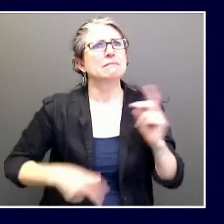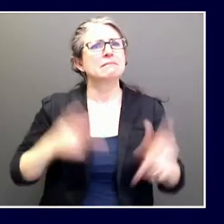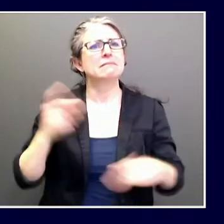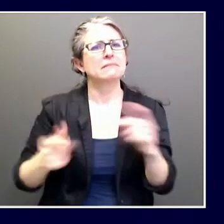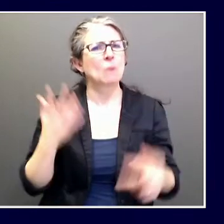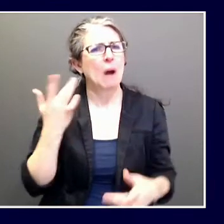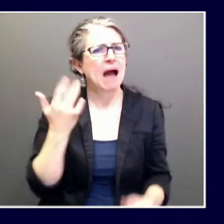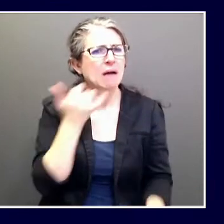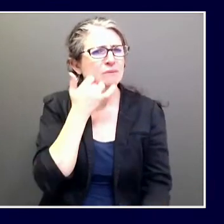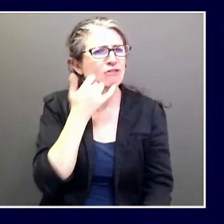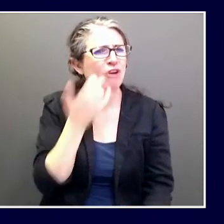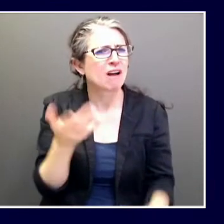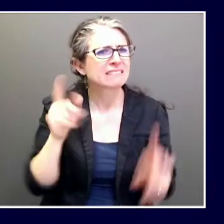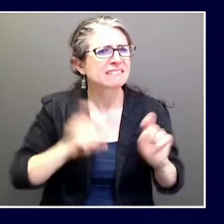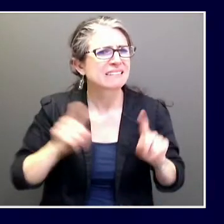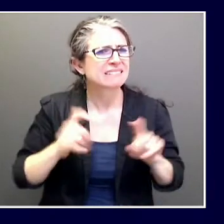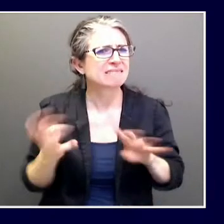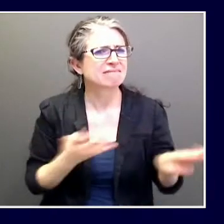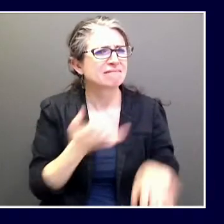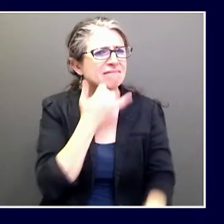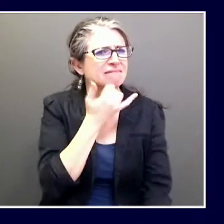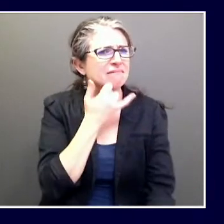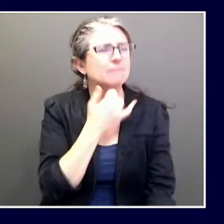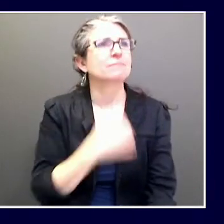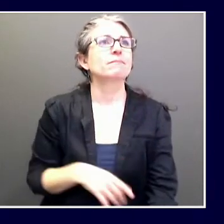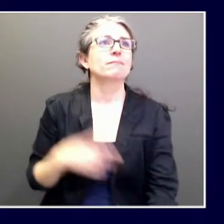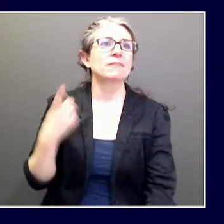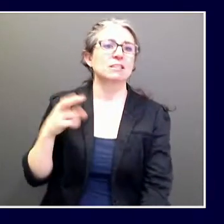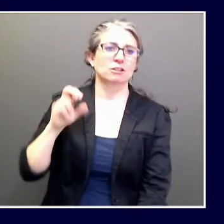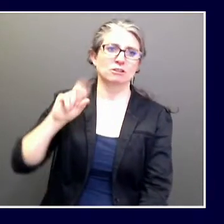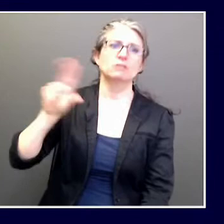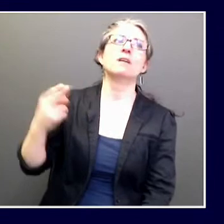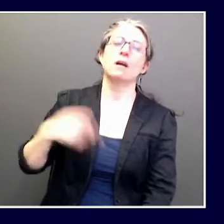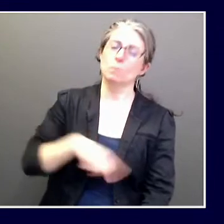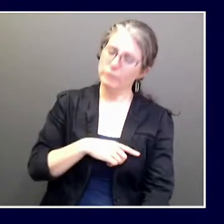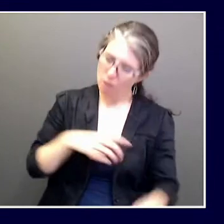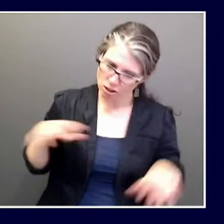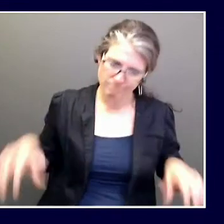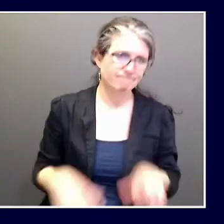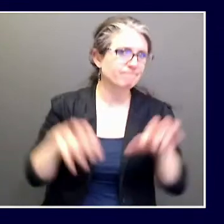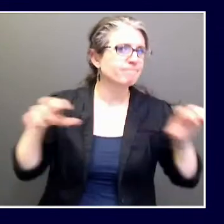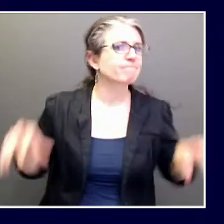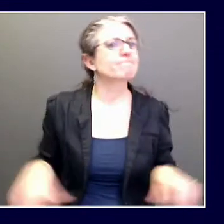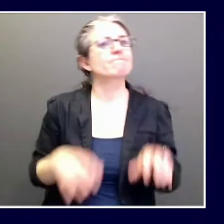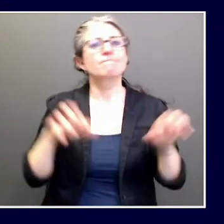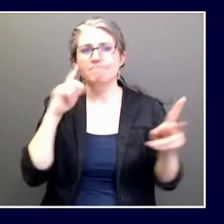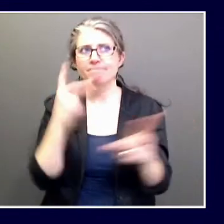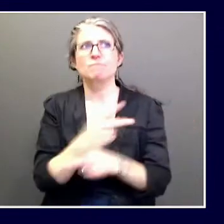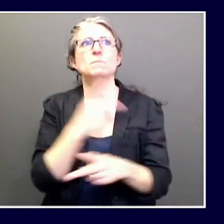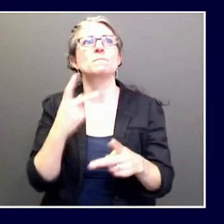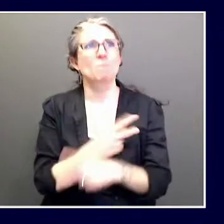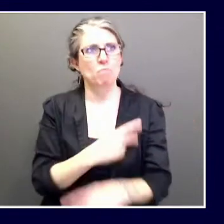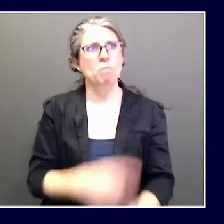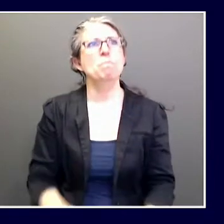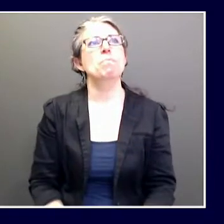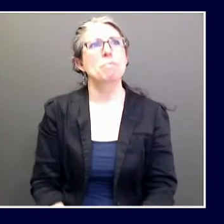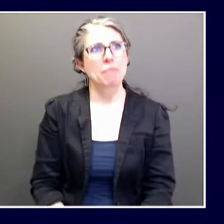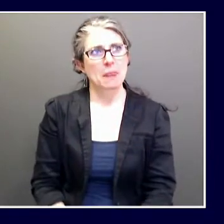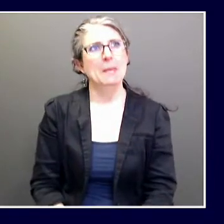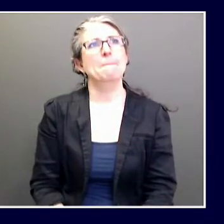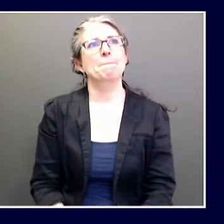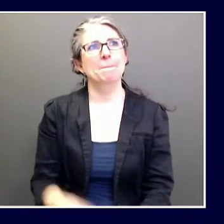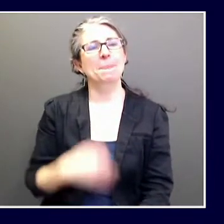been very focused on this recently as well. And Eric, not to give you a partially unsatisfying answer, but in terms